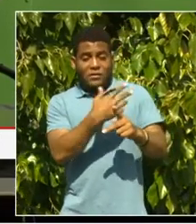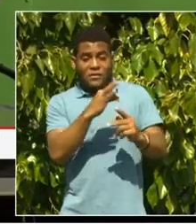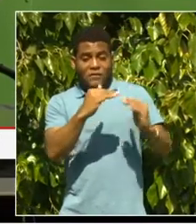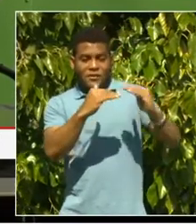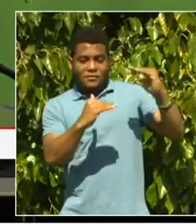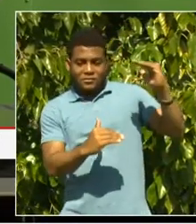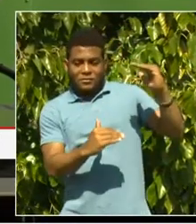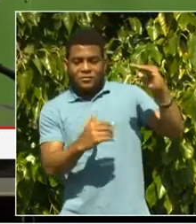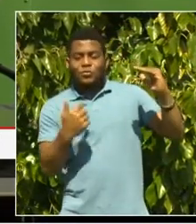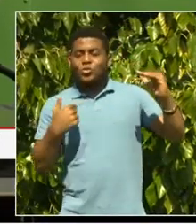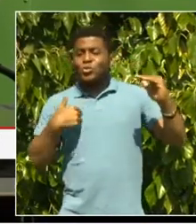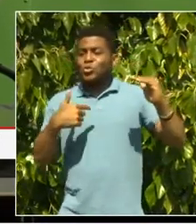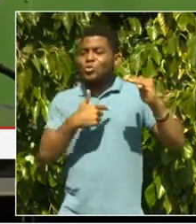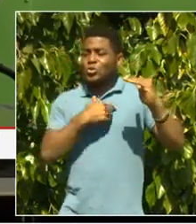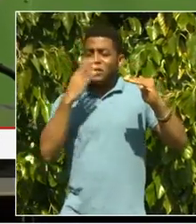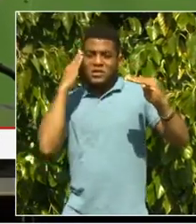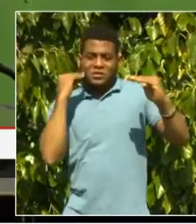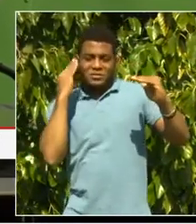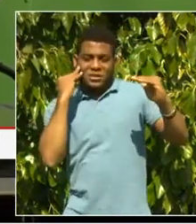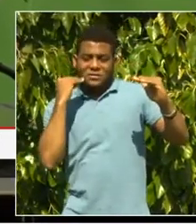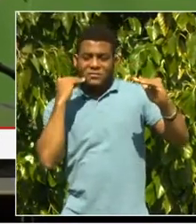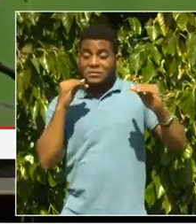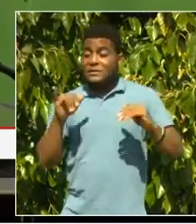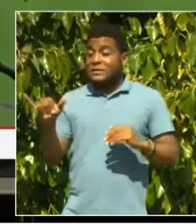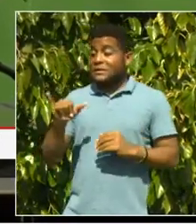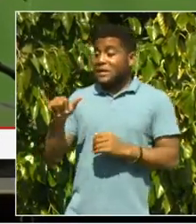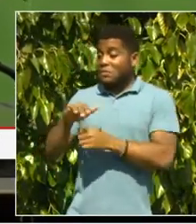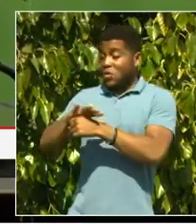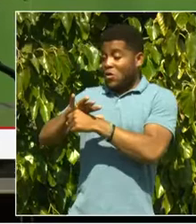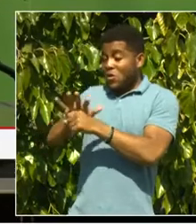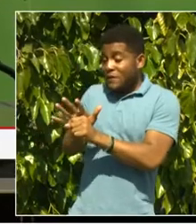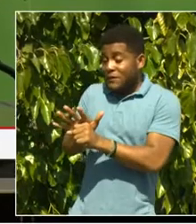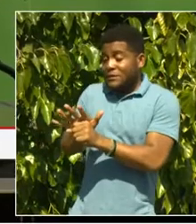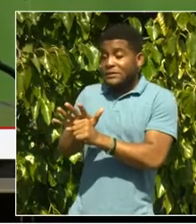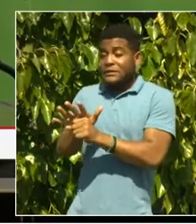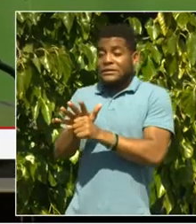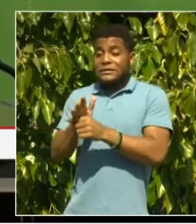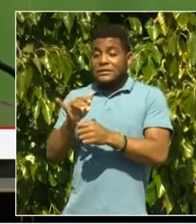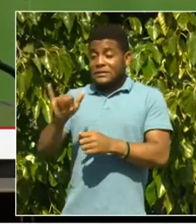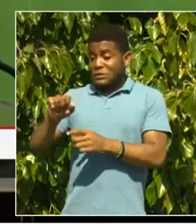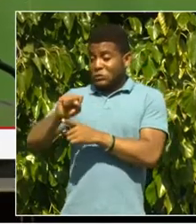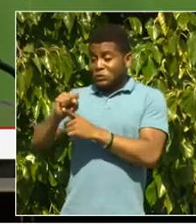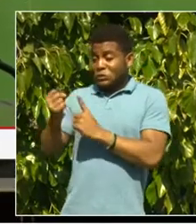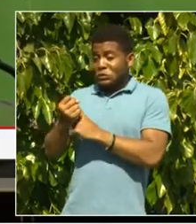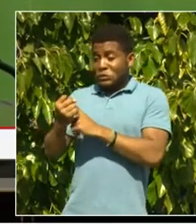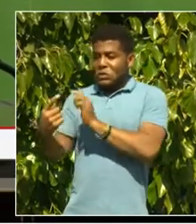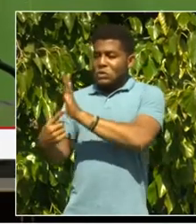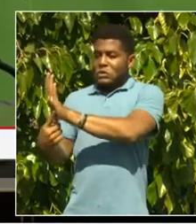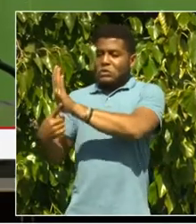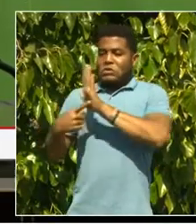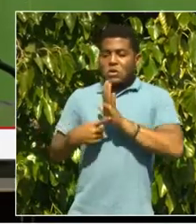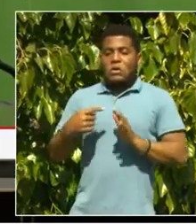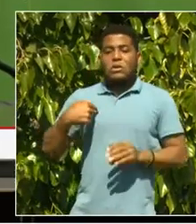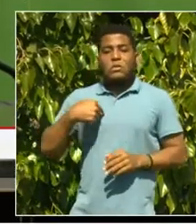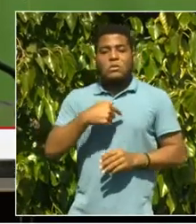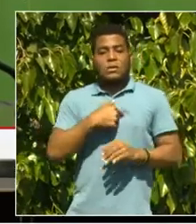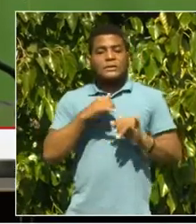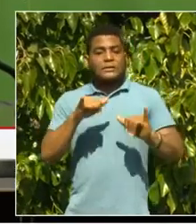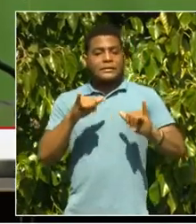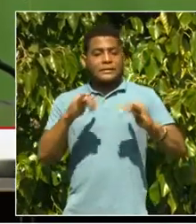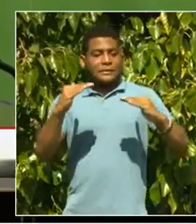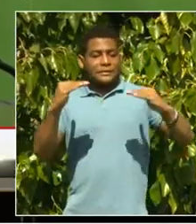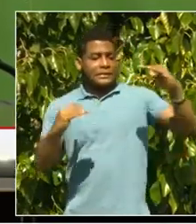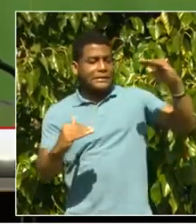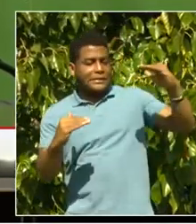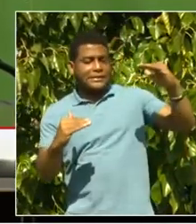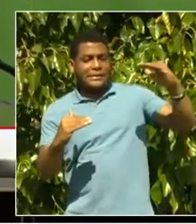COVID, those disparities were made very plain and glaring. So the work that we do with